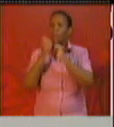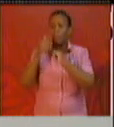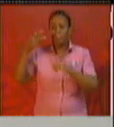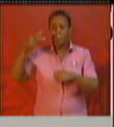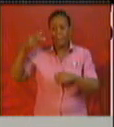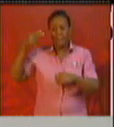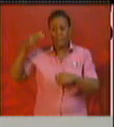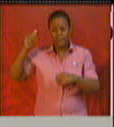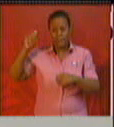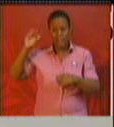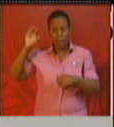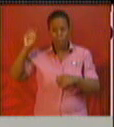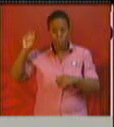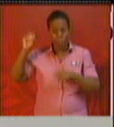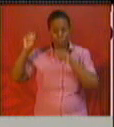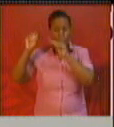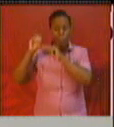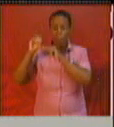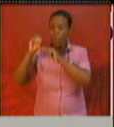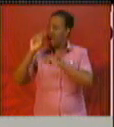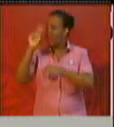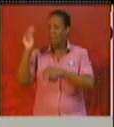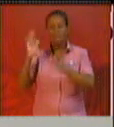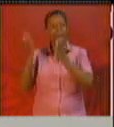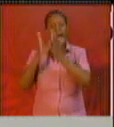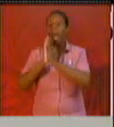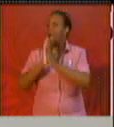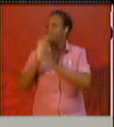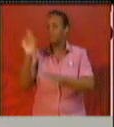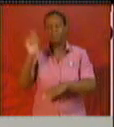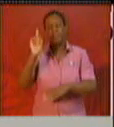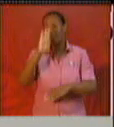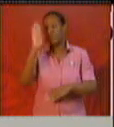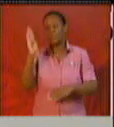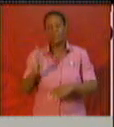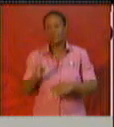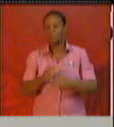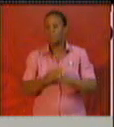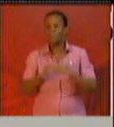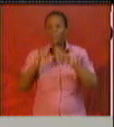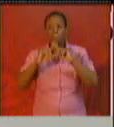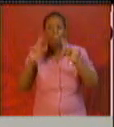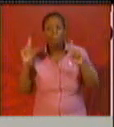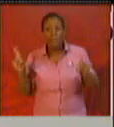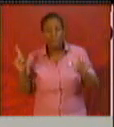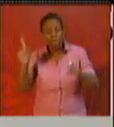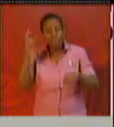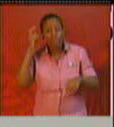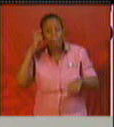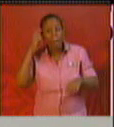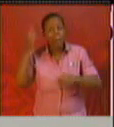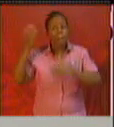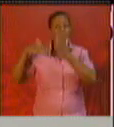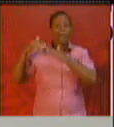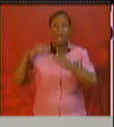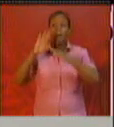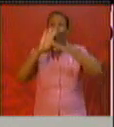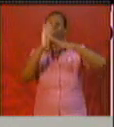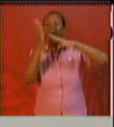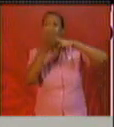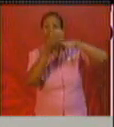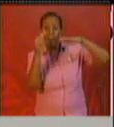missed where we spoke about vaccines that we would have received as a donation from Barbados, and